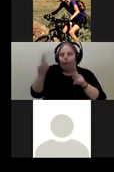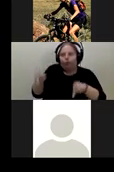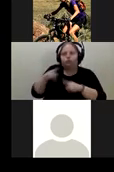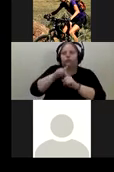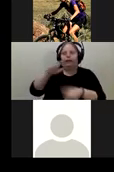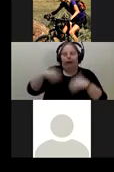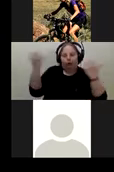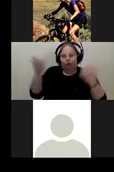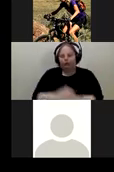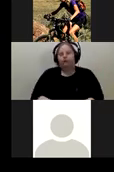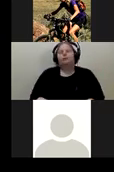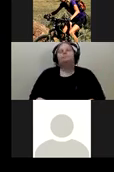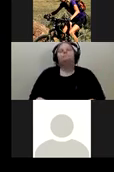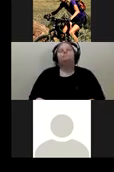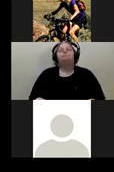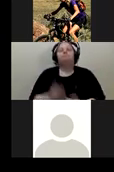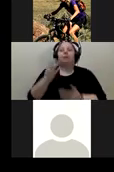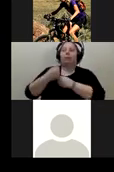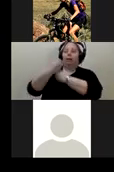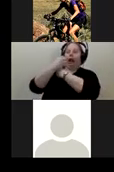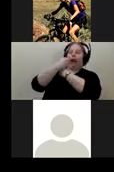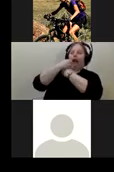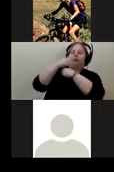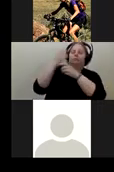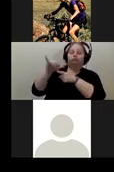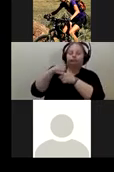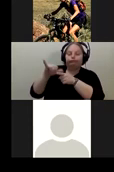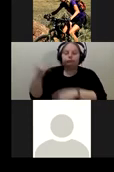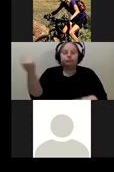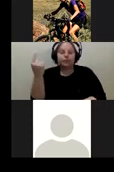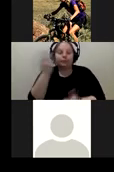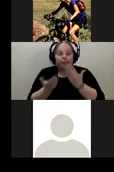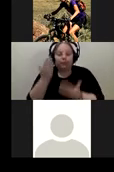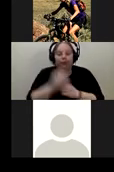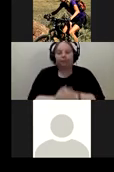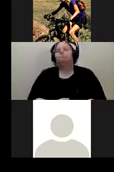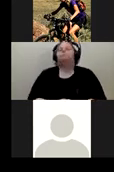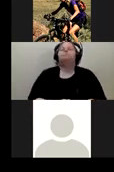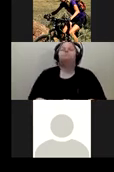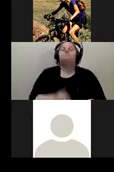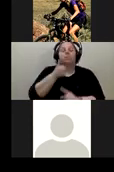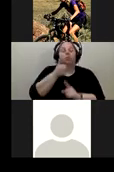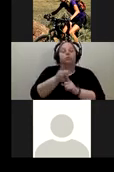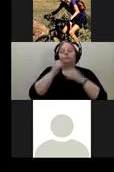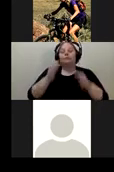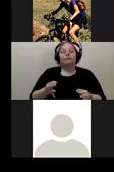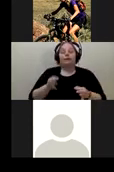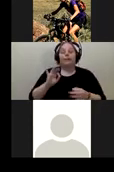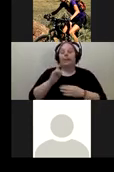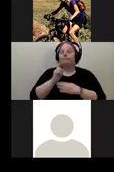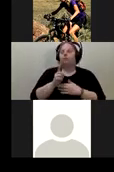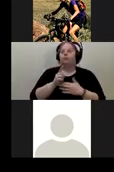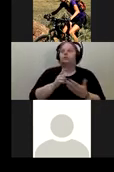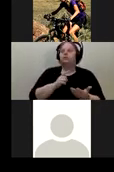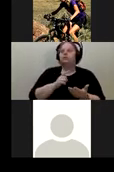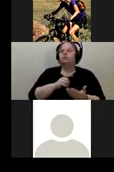they're maybe yelling and using some profanity or something. And you decide right then, well, that's just